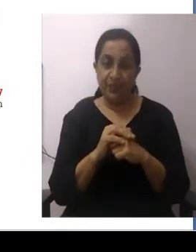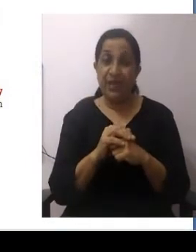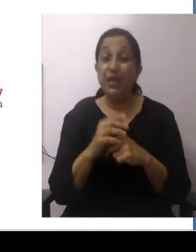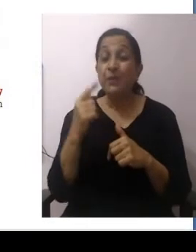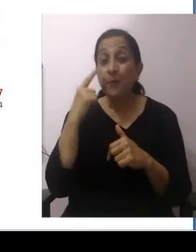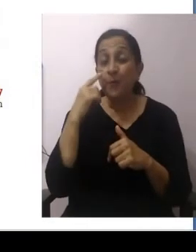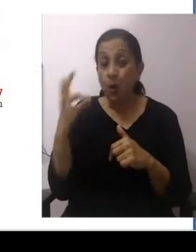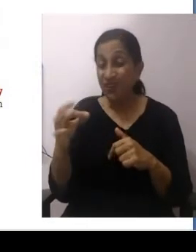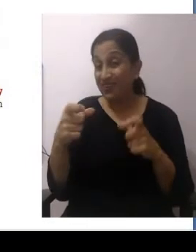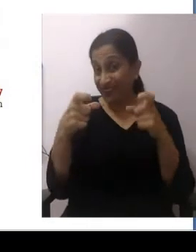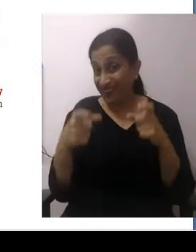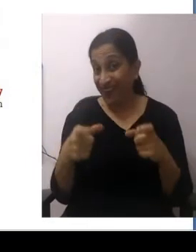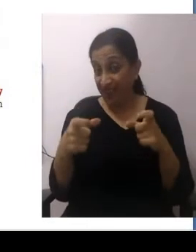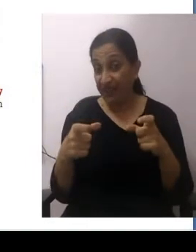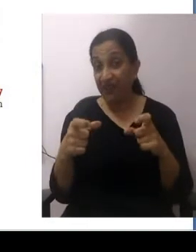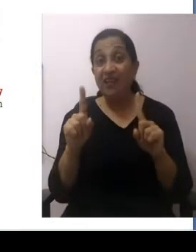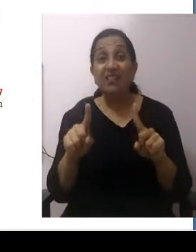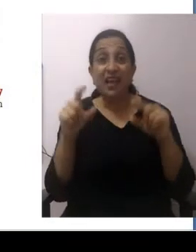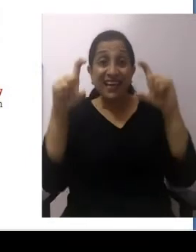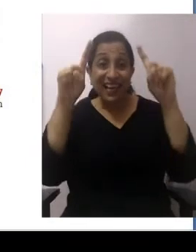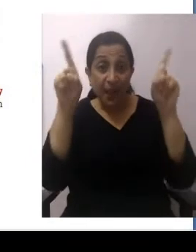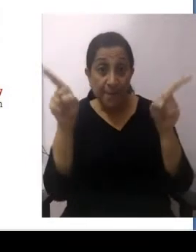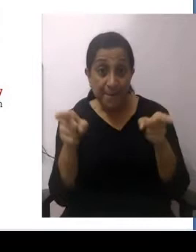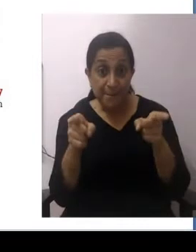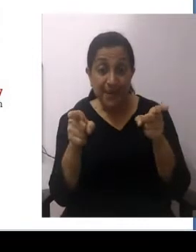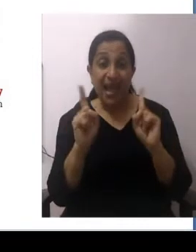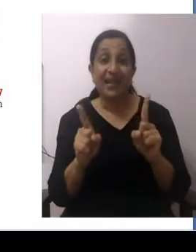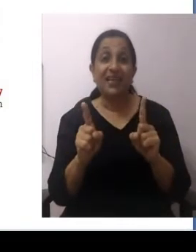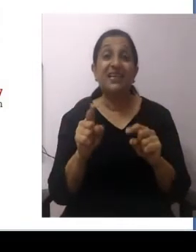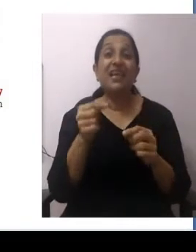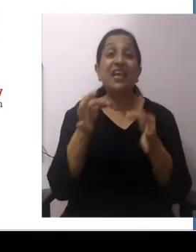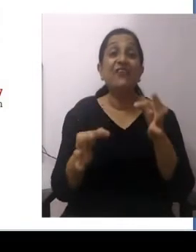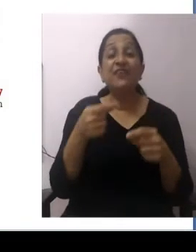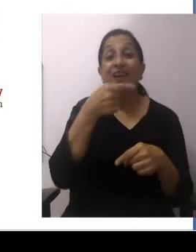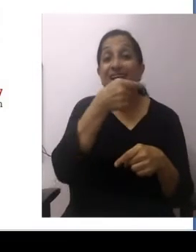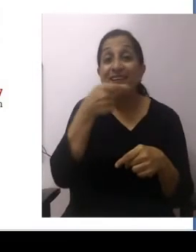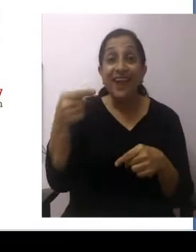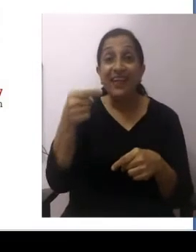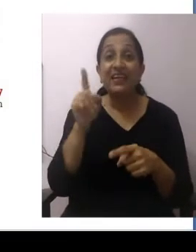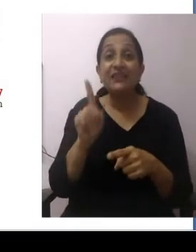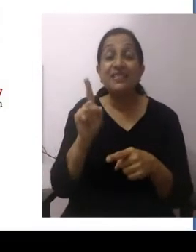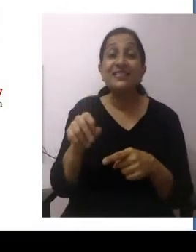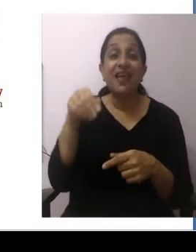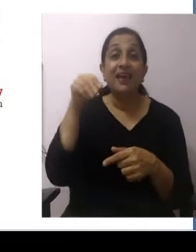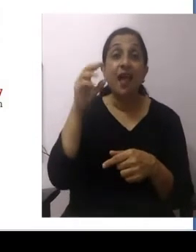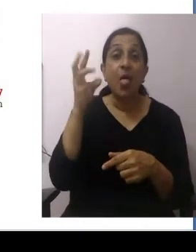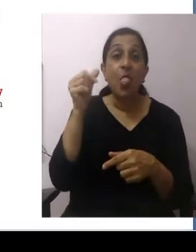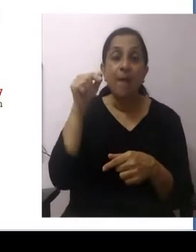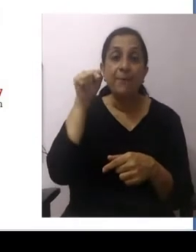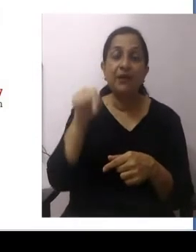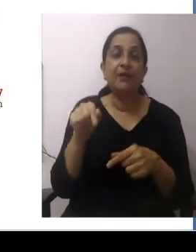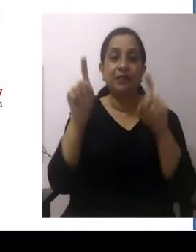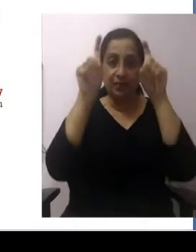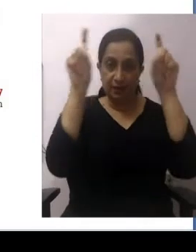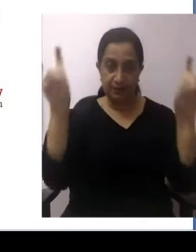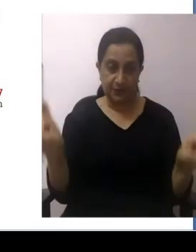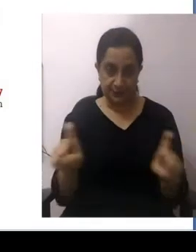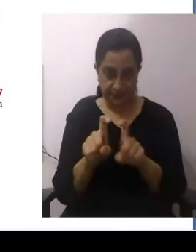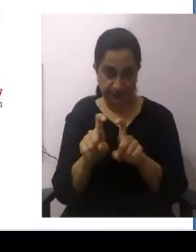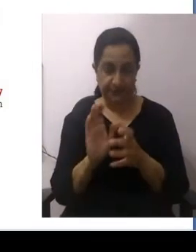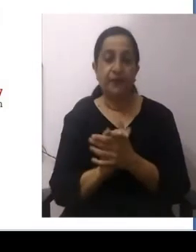put a bracket wherever a negative sign is there in an element. If you have to multiply